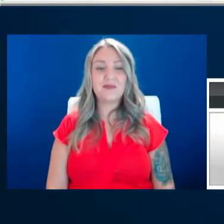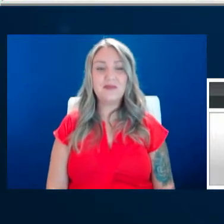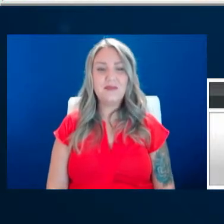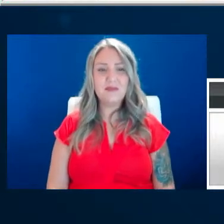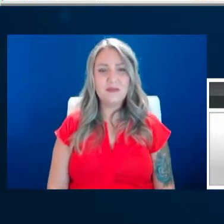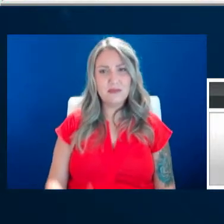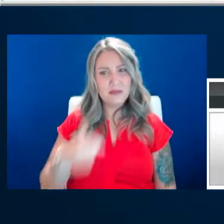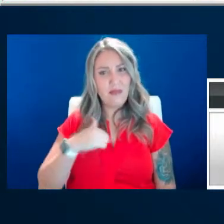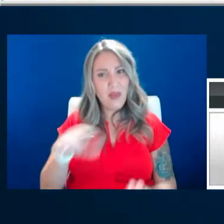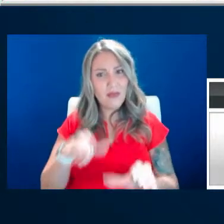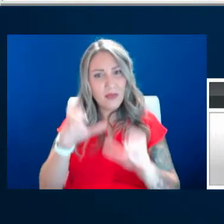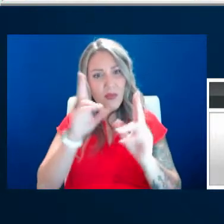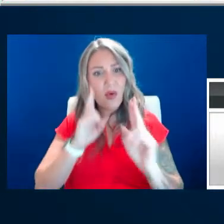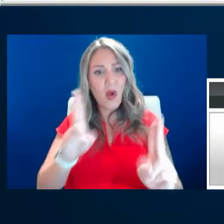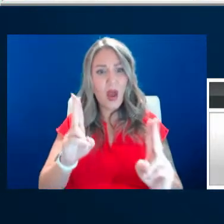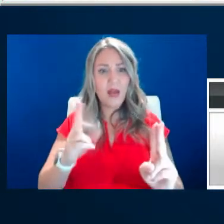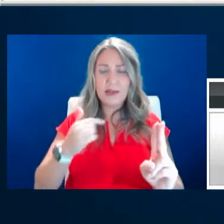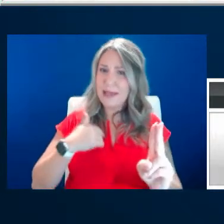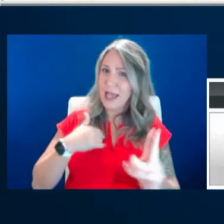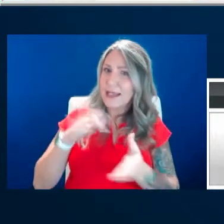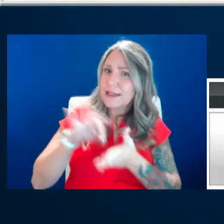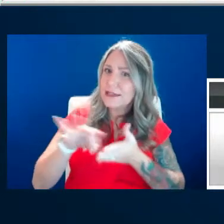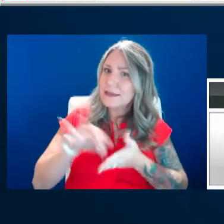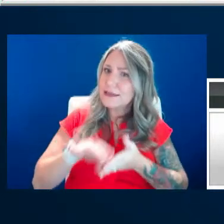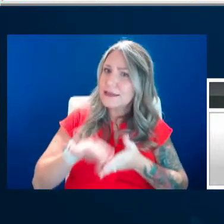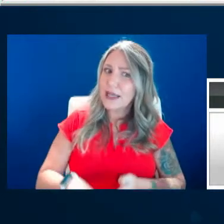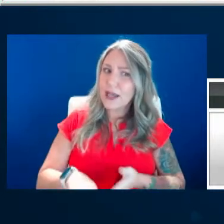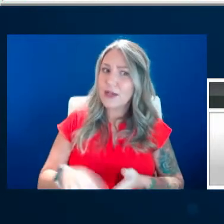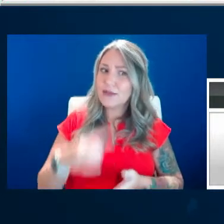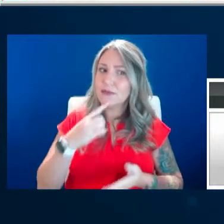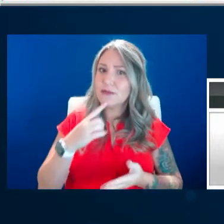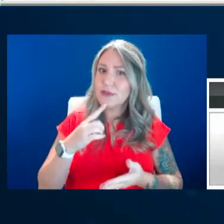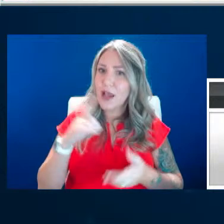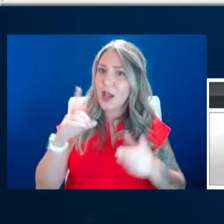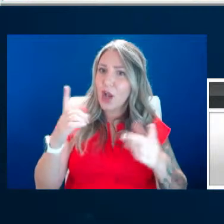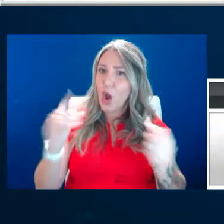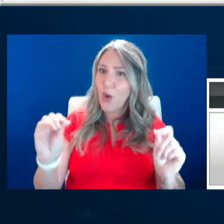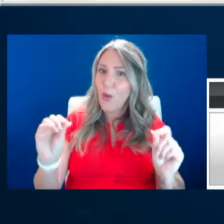the honors? Am I get to count these folks down, guys?